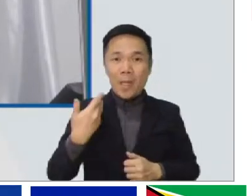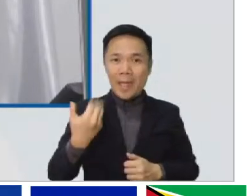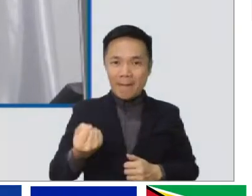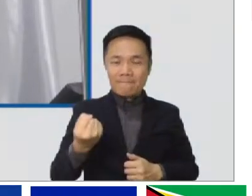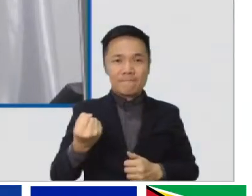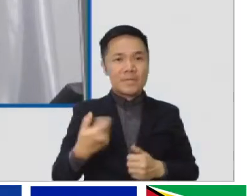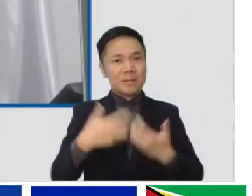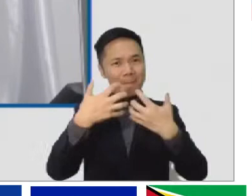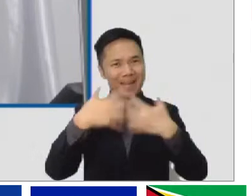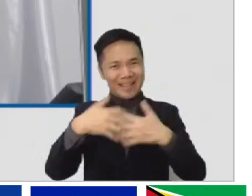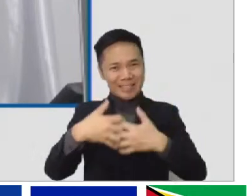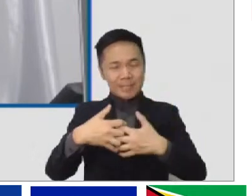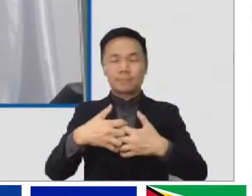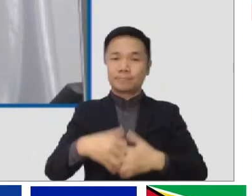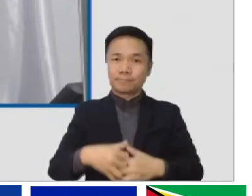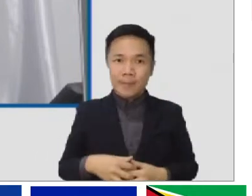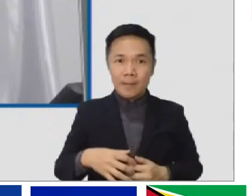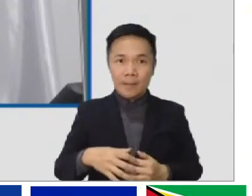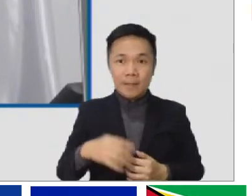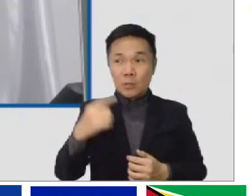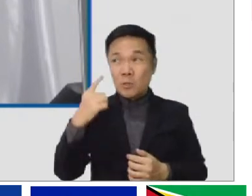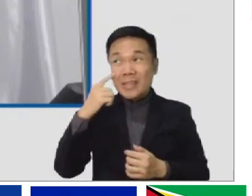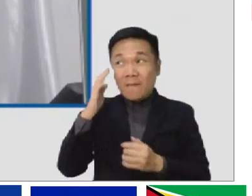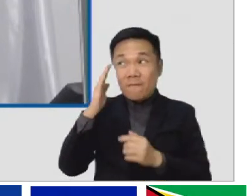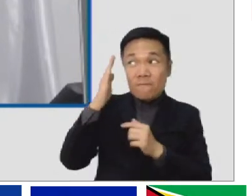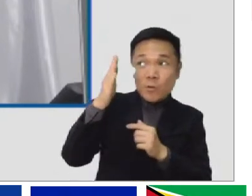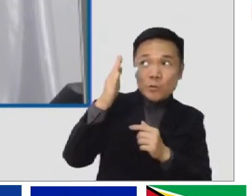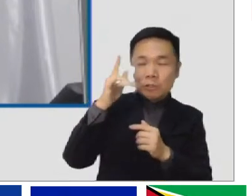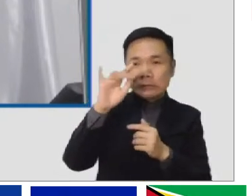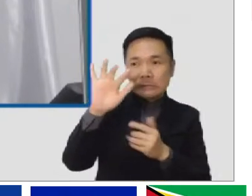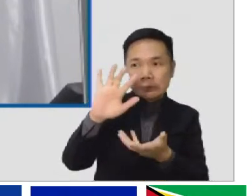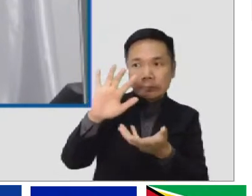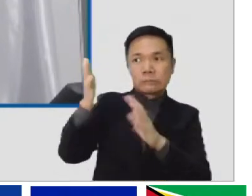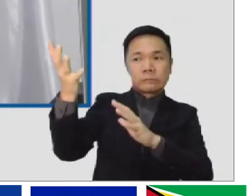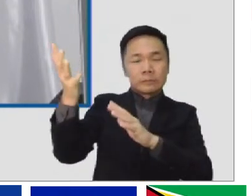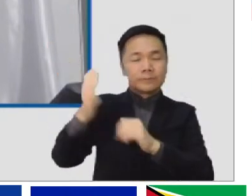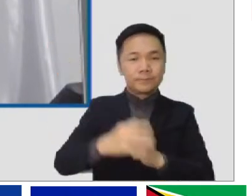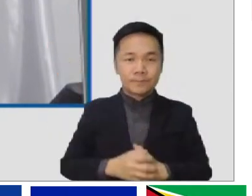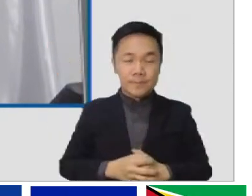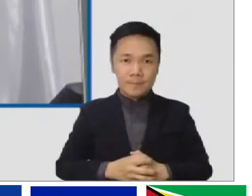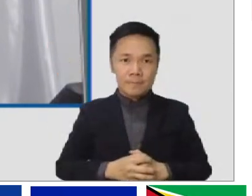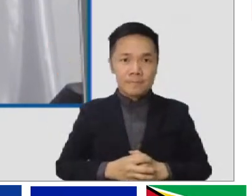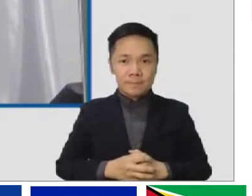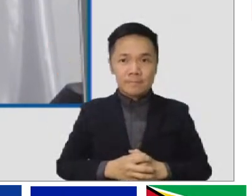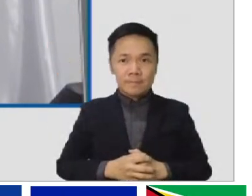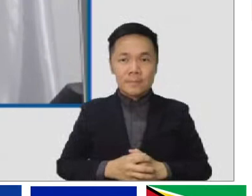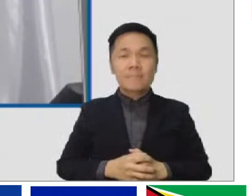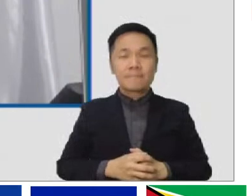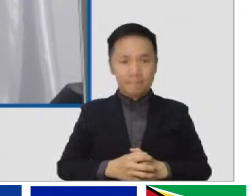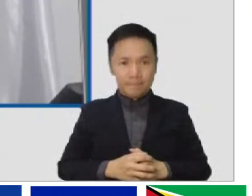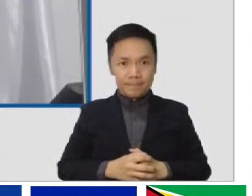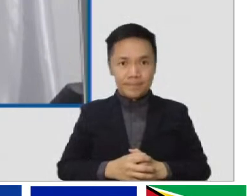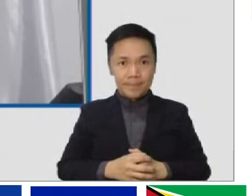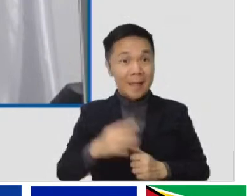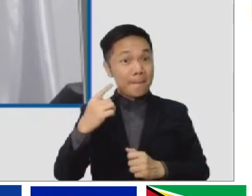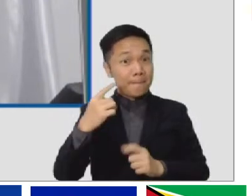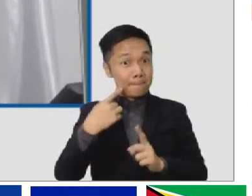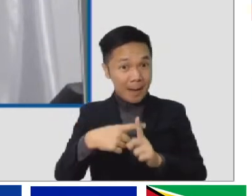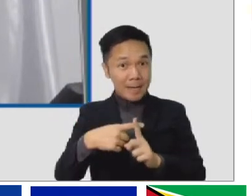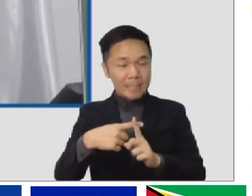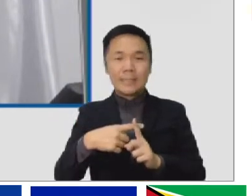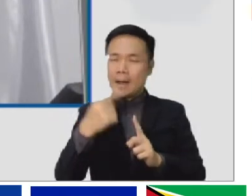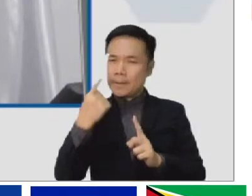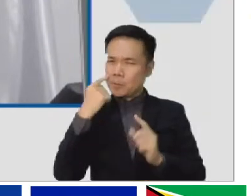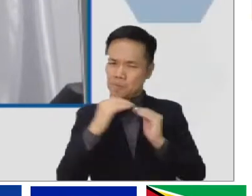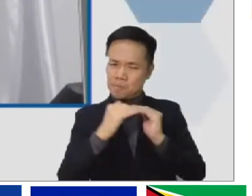of forecasting and preventing consequences of all of these scenarios, and also in terms of continuity, facing the preparation and